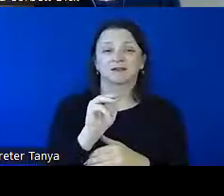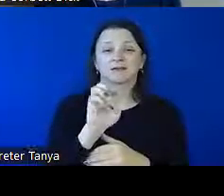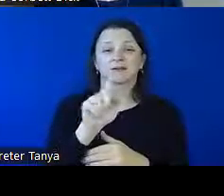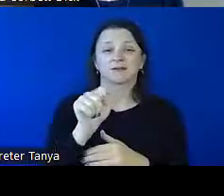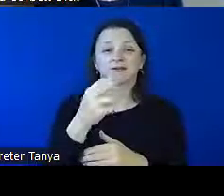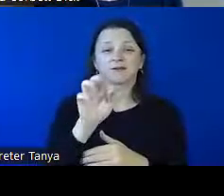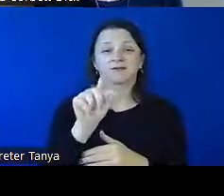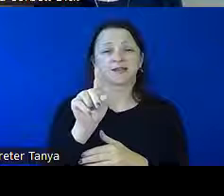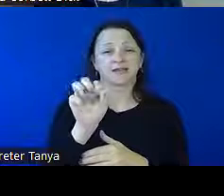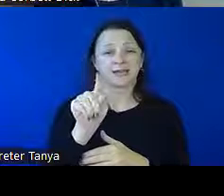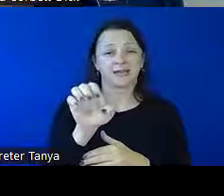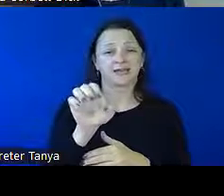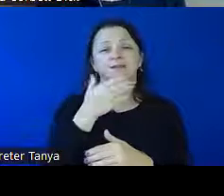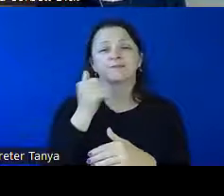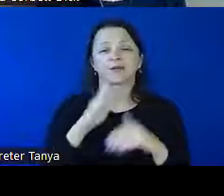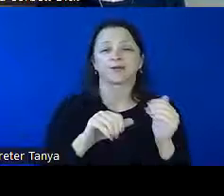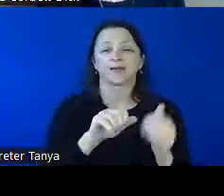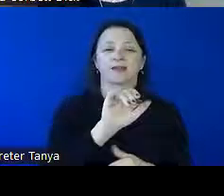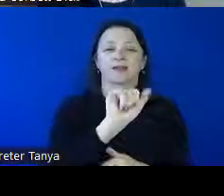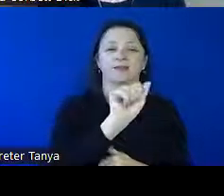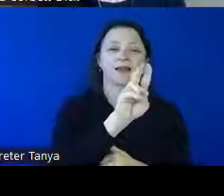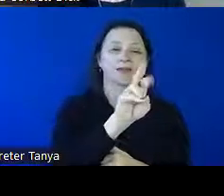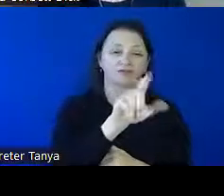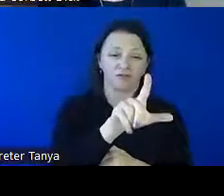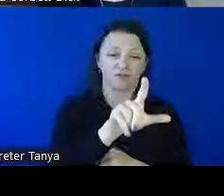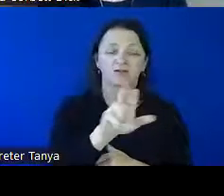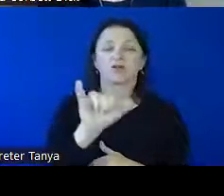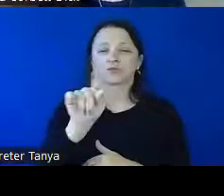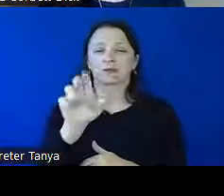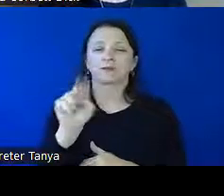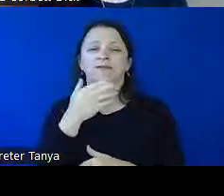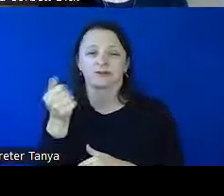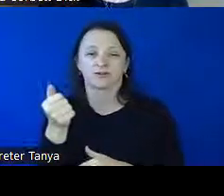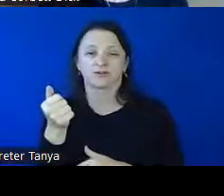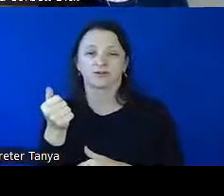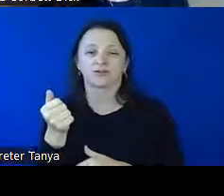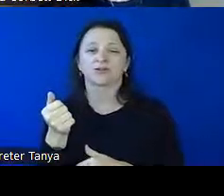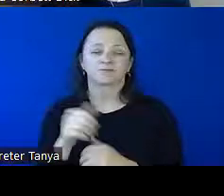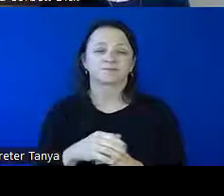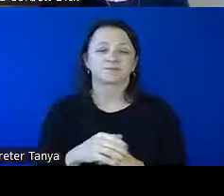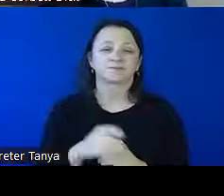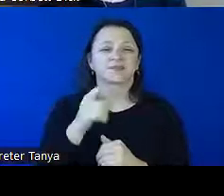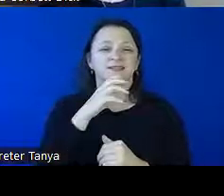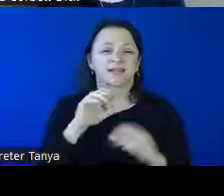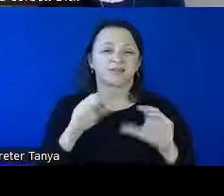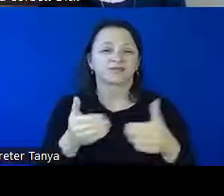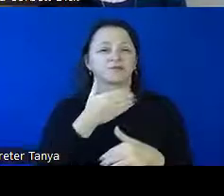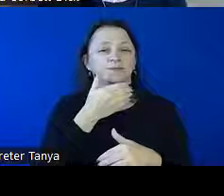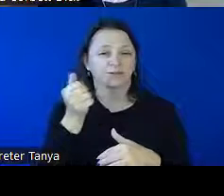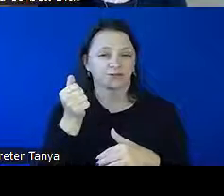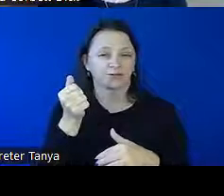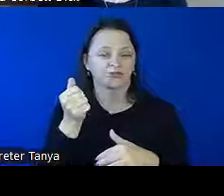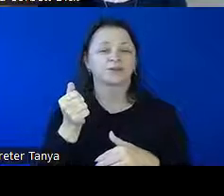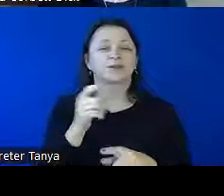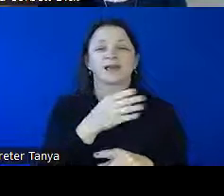better tolerated than Adderall. It definitely has a higher side effect profile in this age group, and it may be important